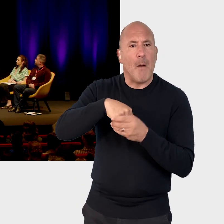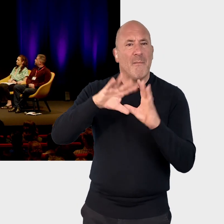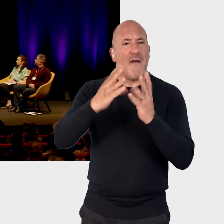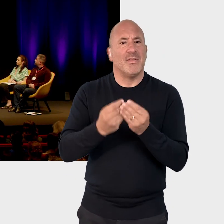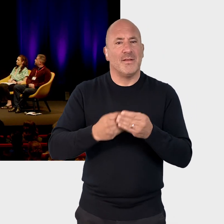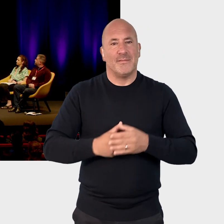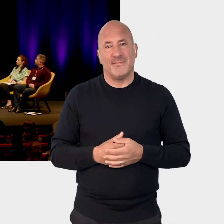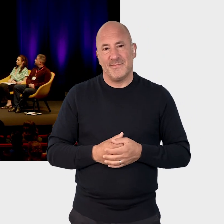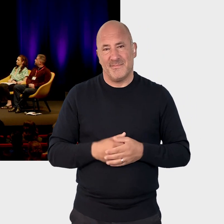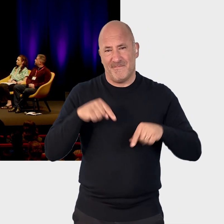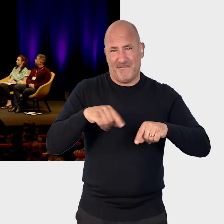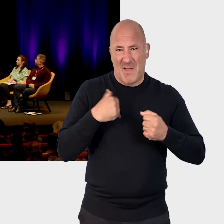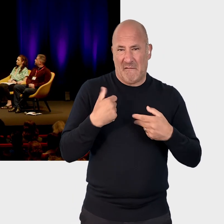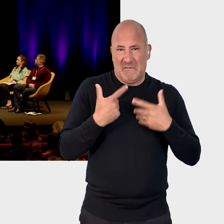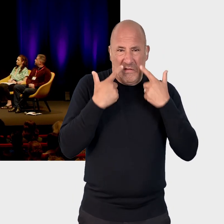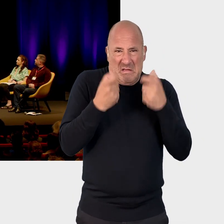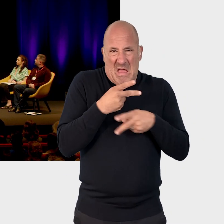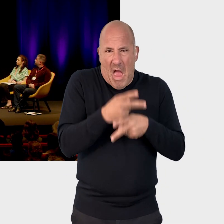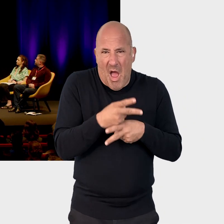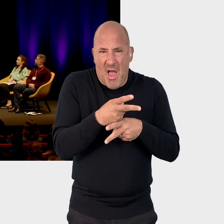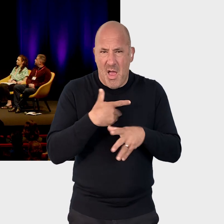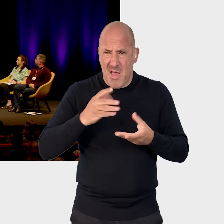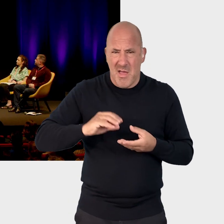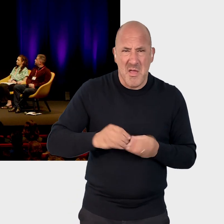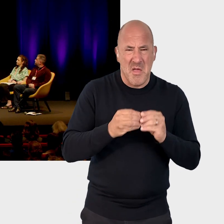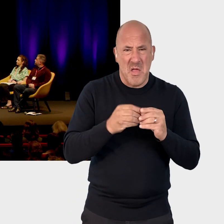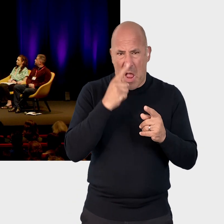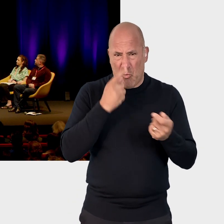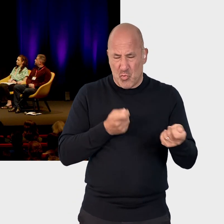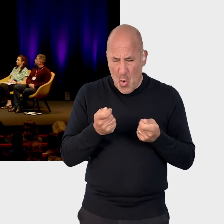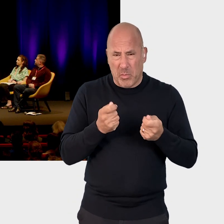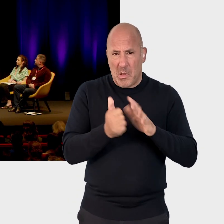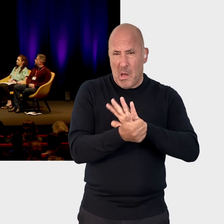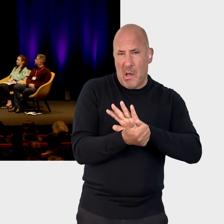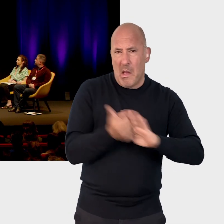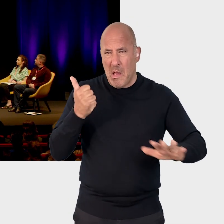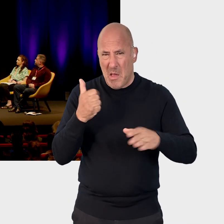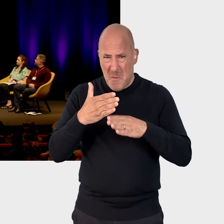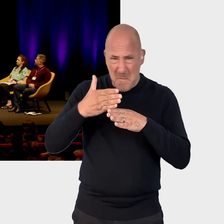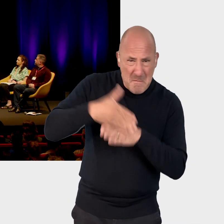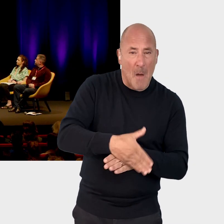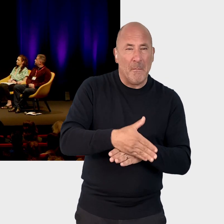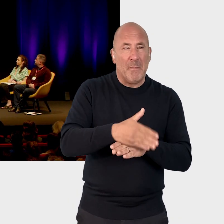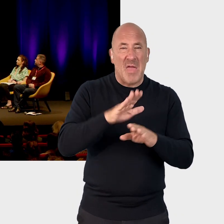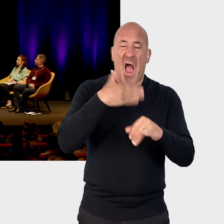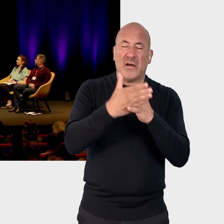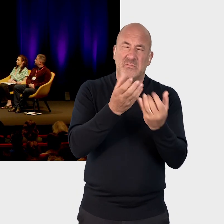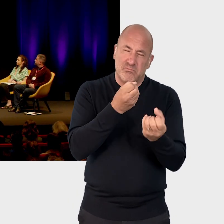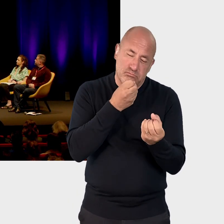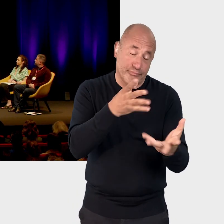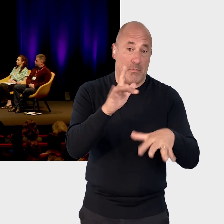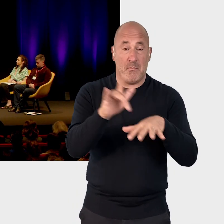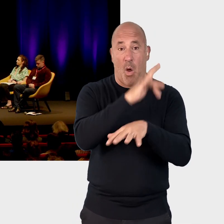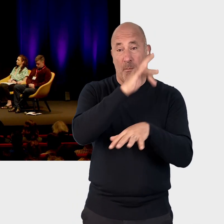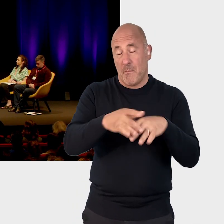of unity through radical joy. Within a culture of care, we create capacity for rigour, mastery,